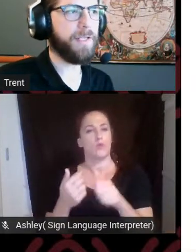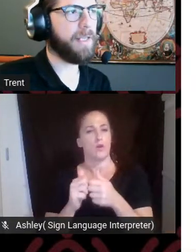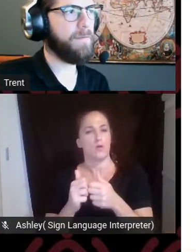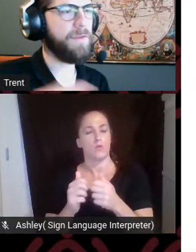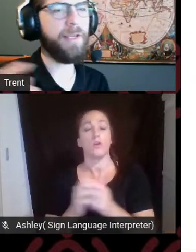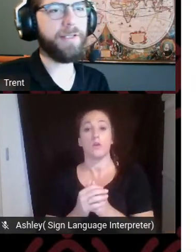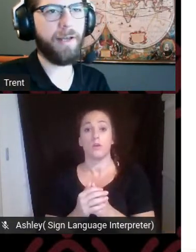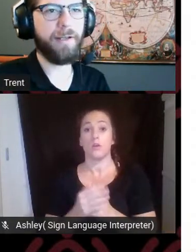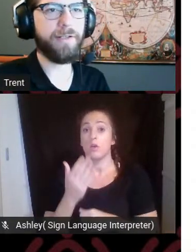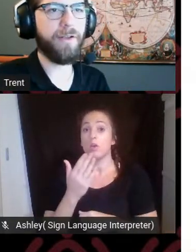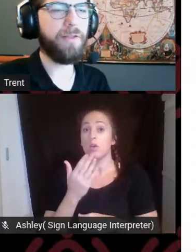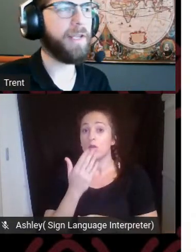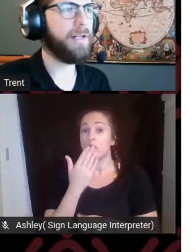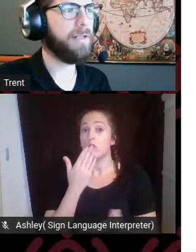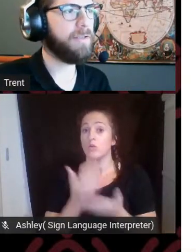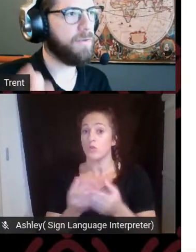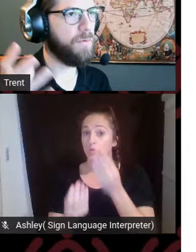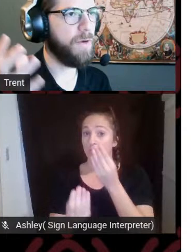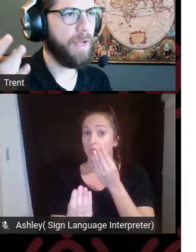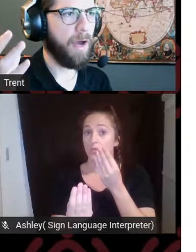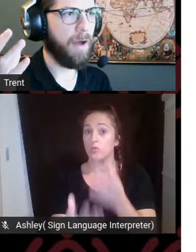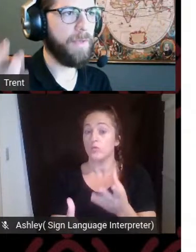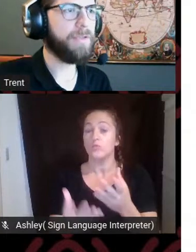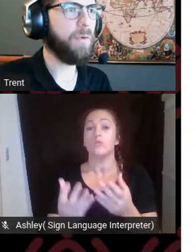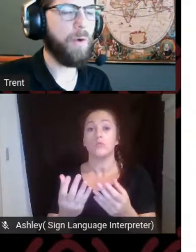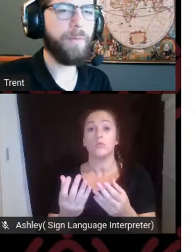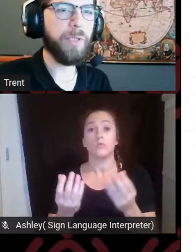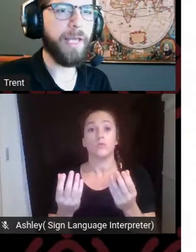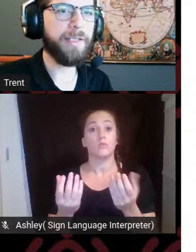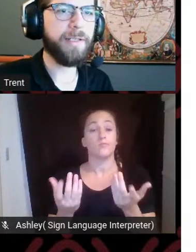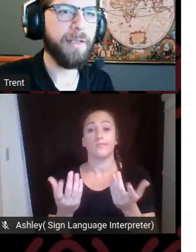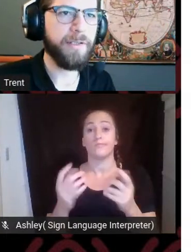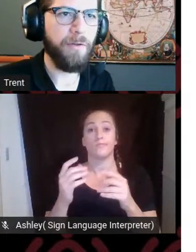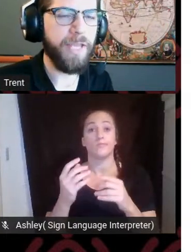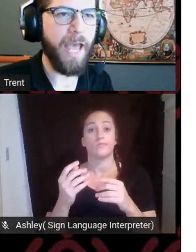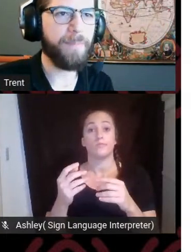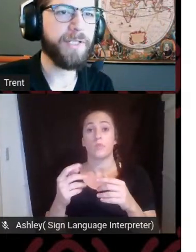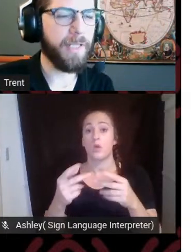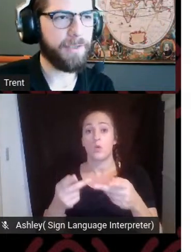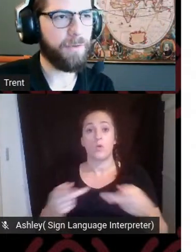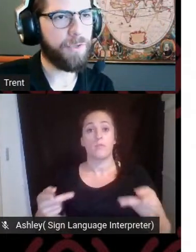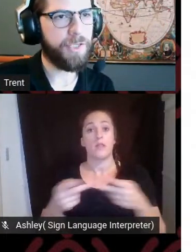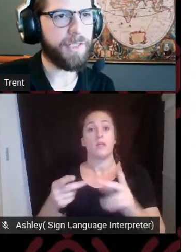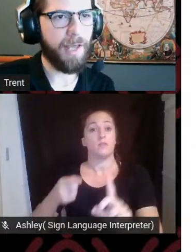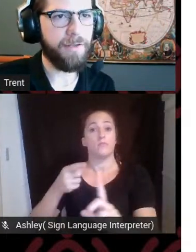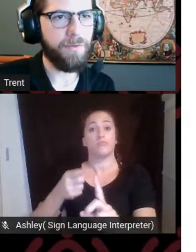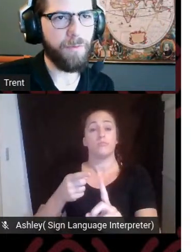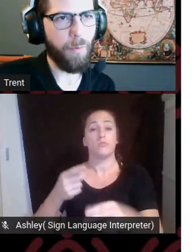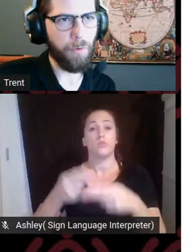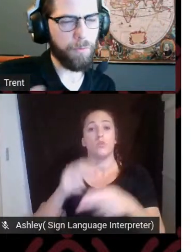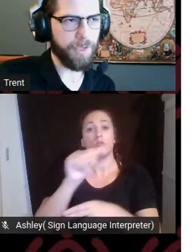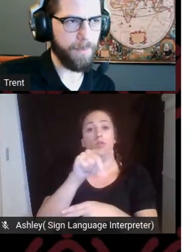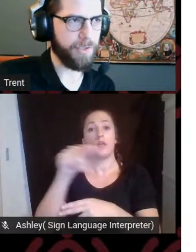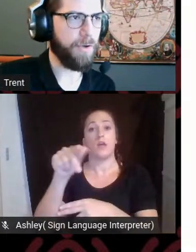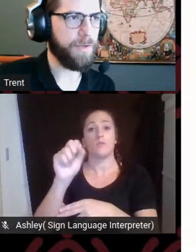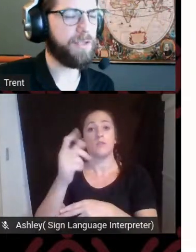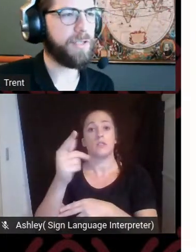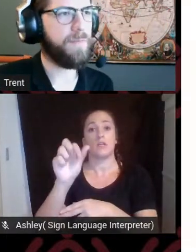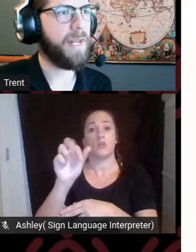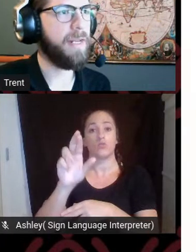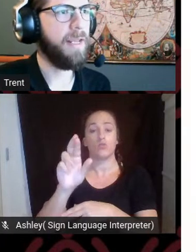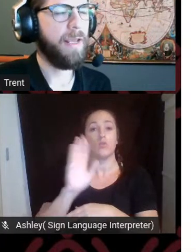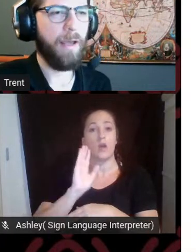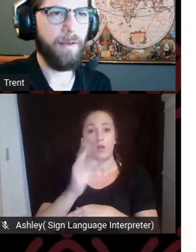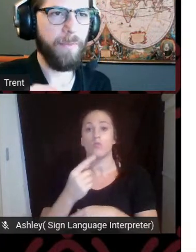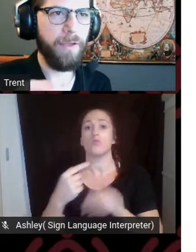the good news is that everything is kind of consolidated into one place. It's called the App Selector. Once you get signed in through the portal, which I'm going to show you in